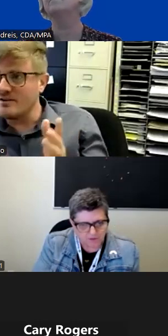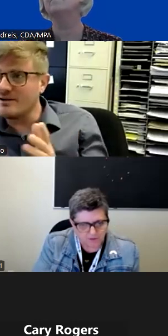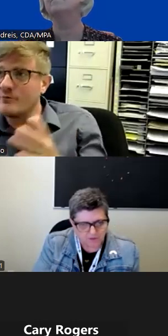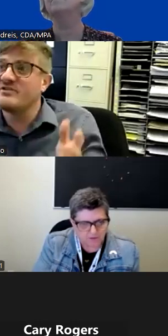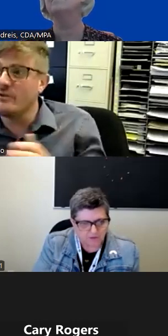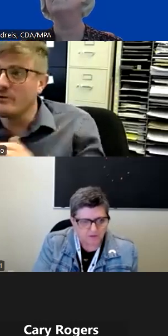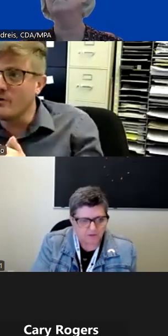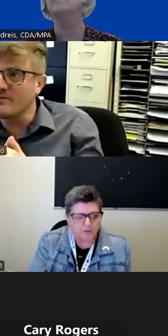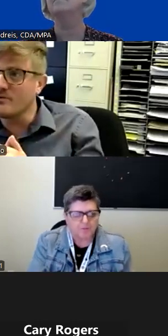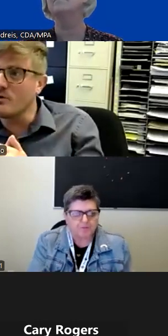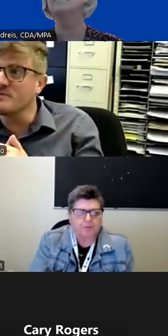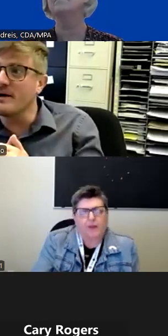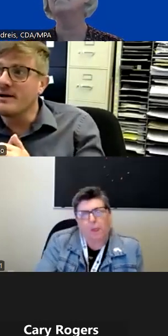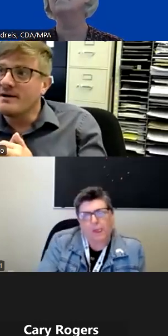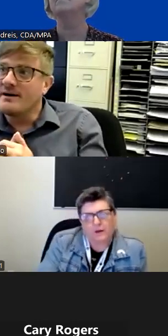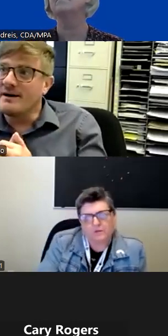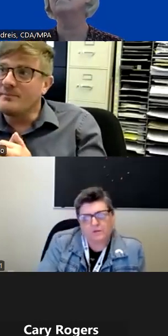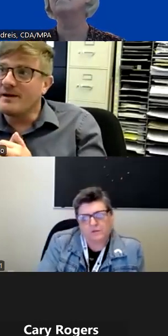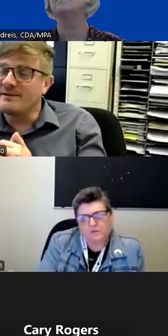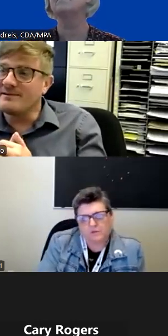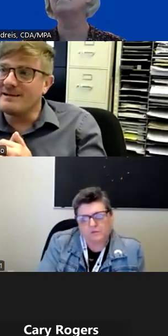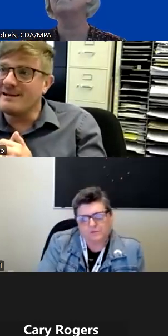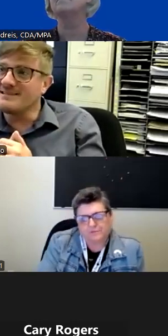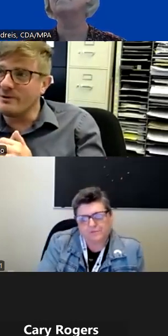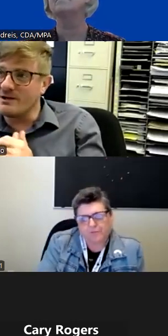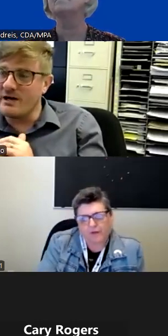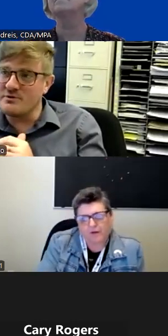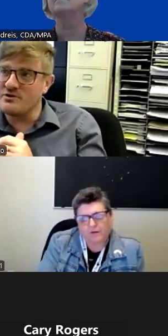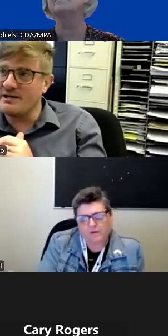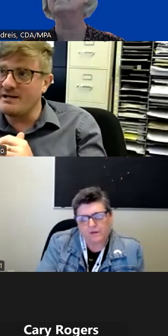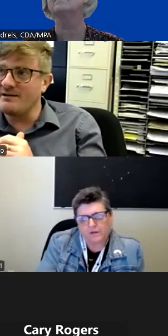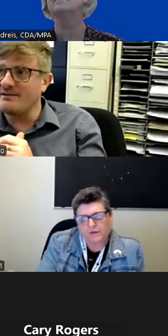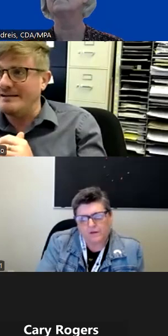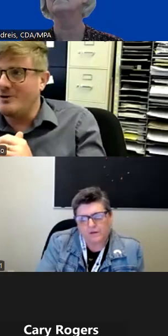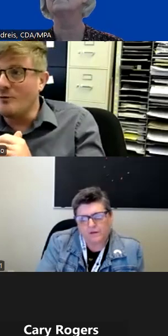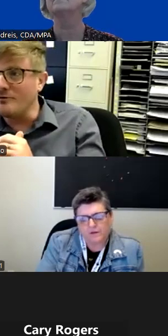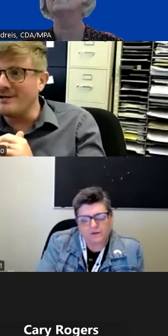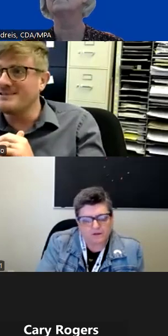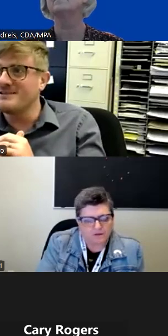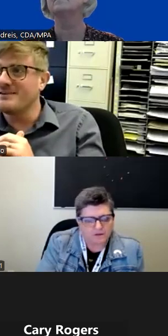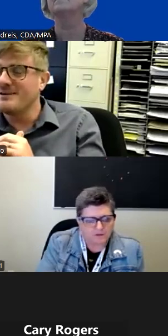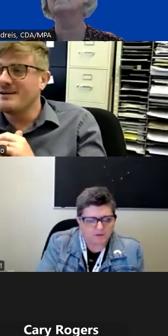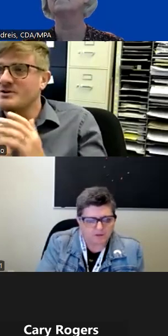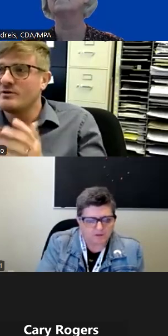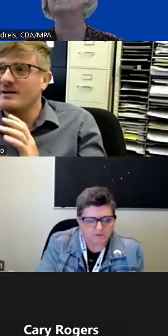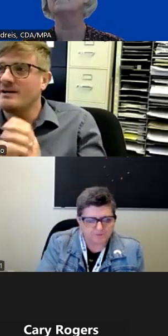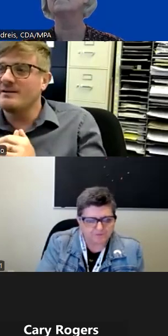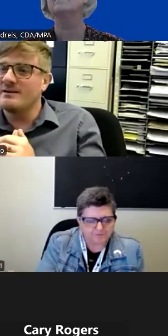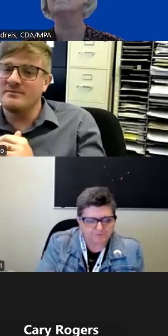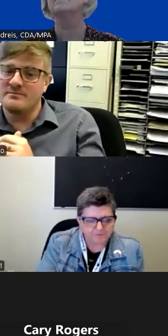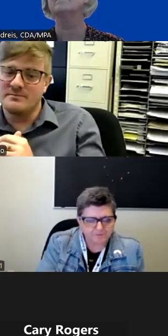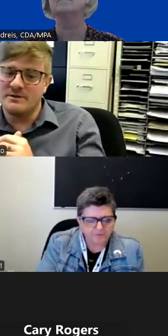now it is care receiver focused, of course, but I think that's a really good opportunity, hopefully, to